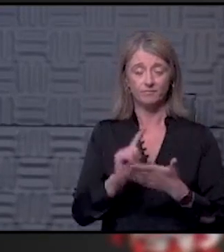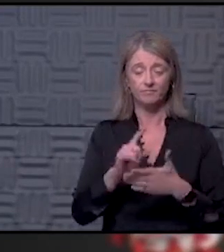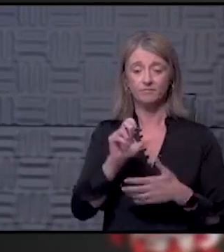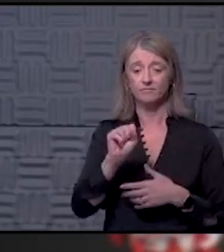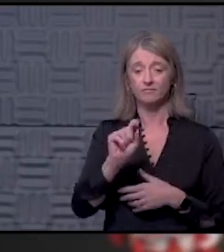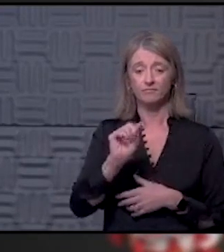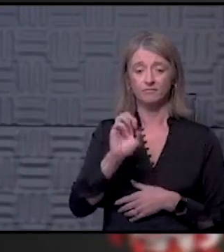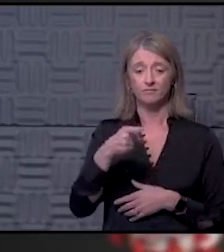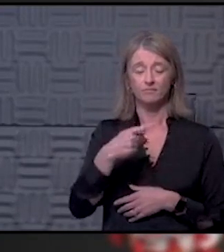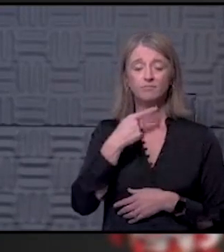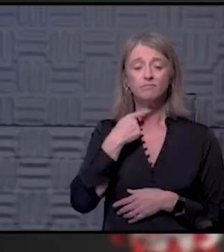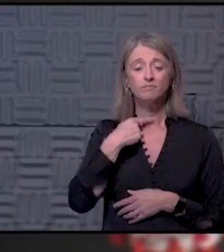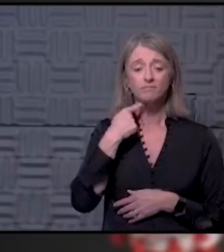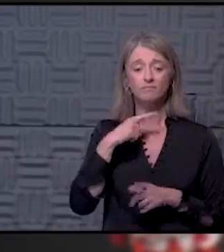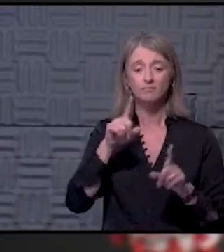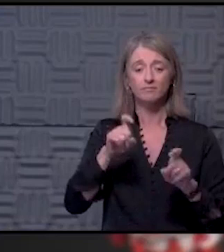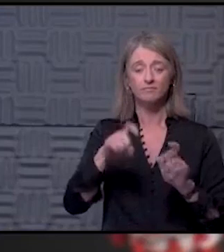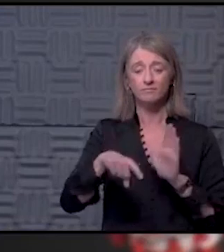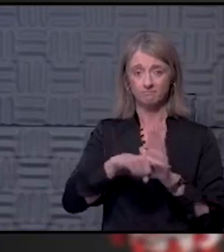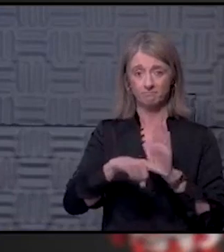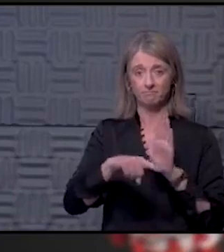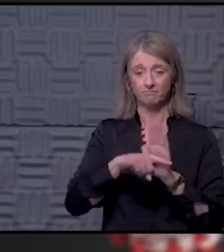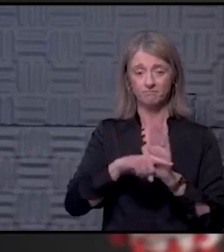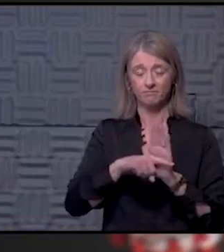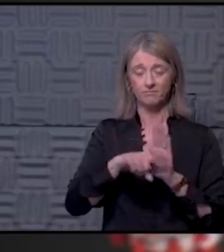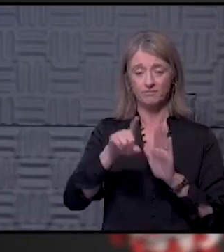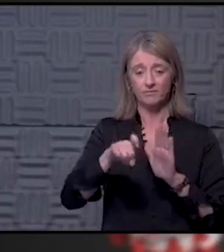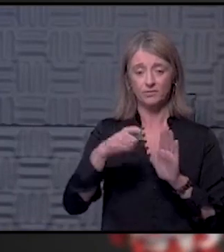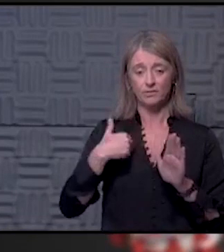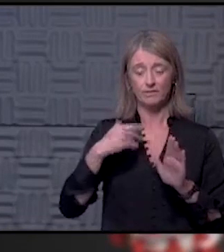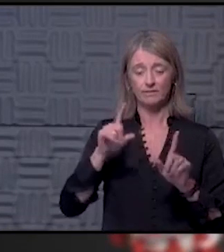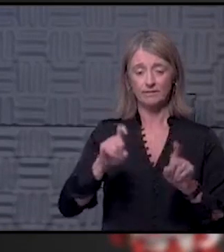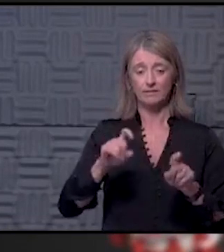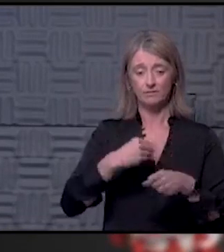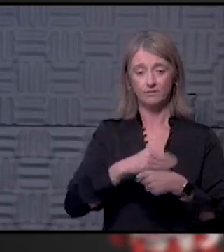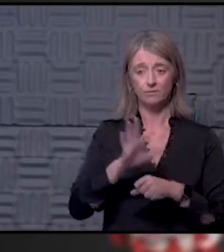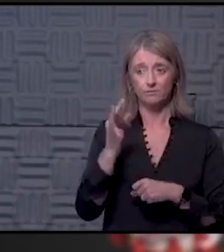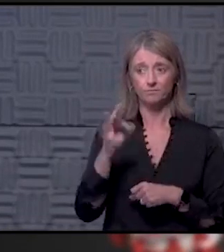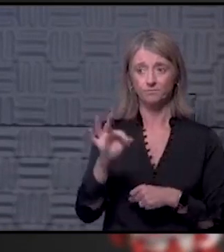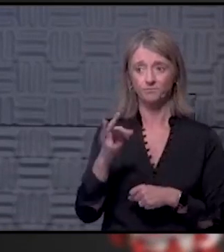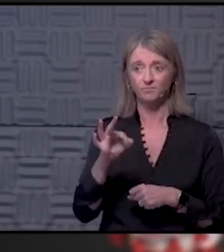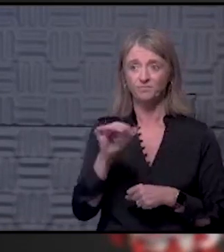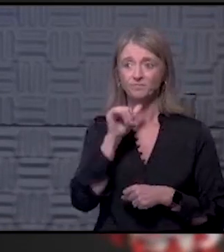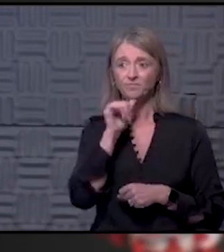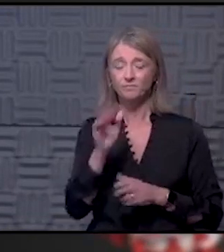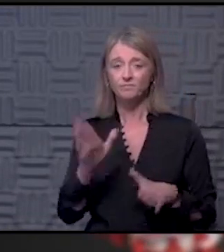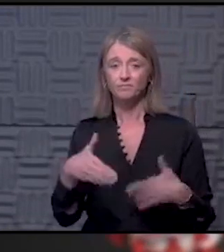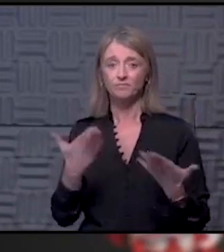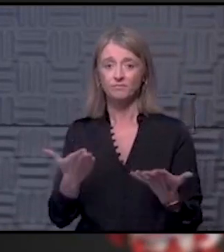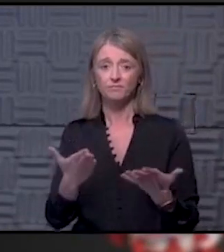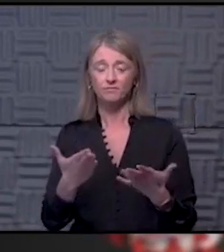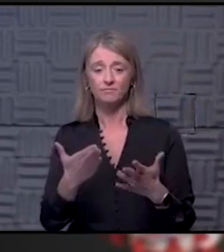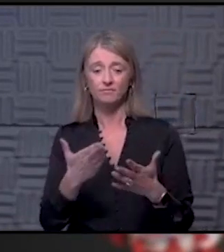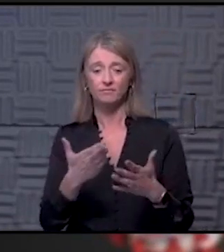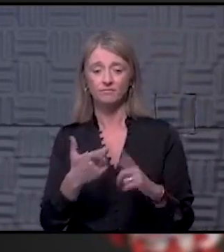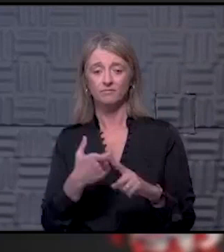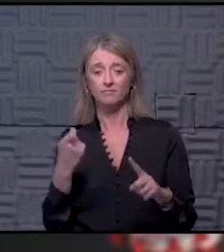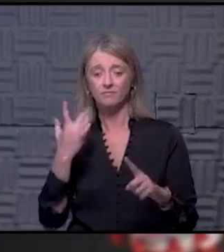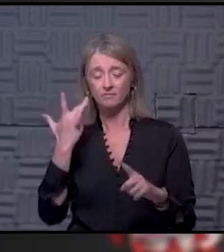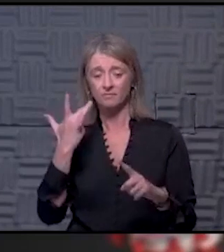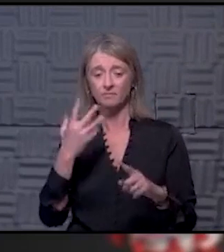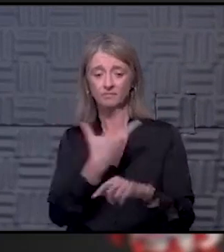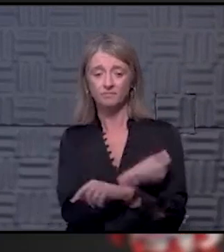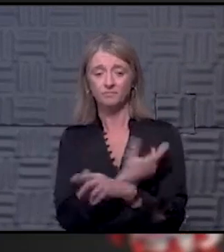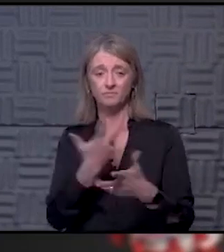strep throat symptoms, but the test was negative. Should they have tested her for COVID-19? They didn't offer since she was so far out from her